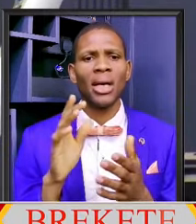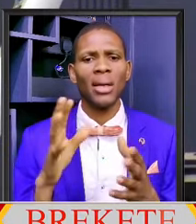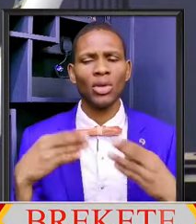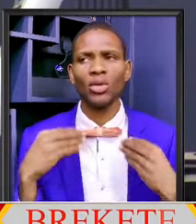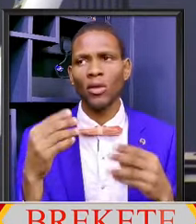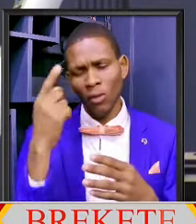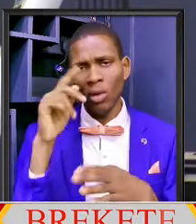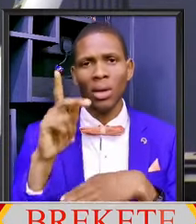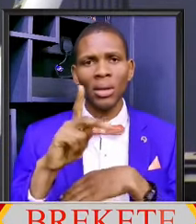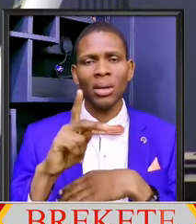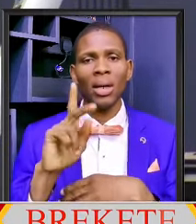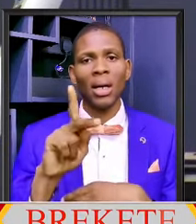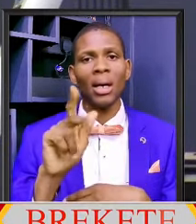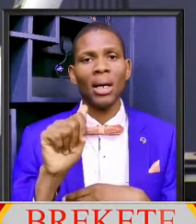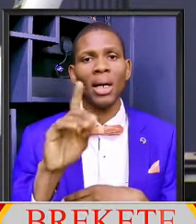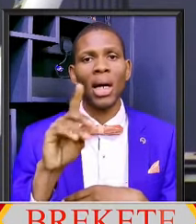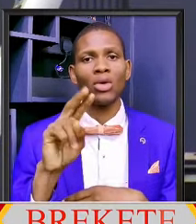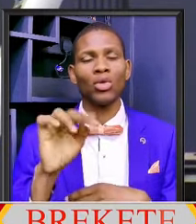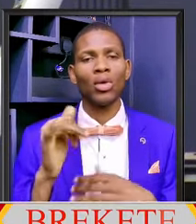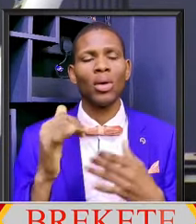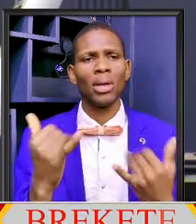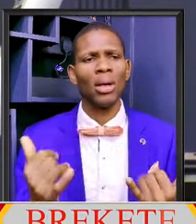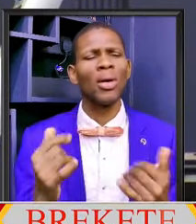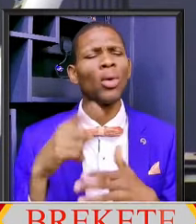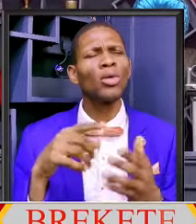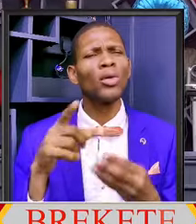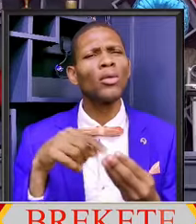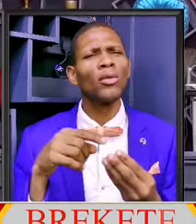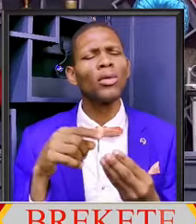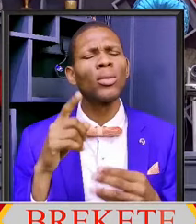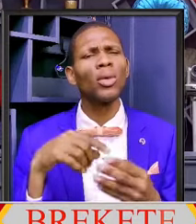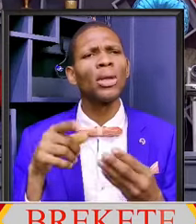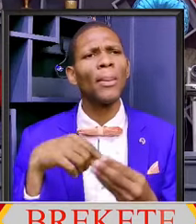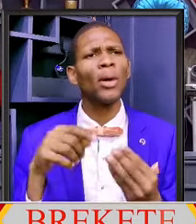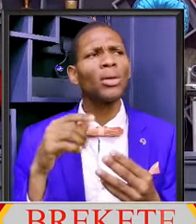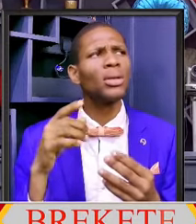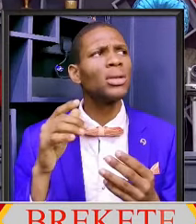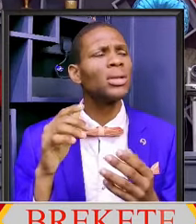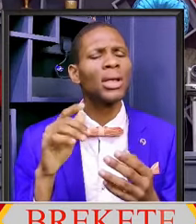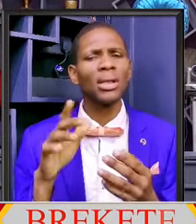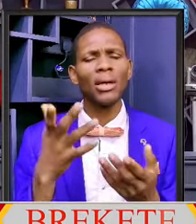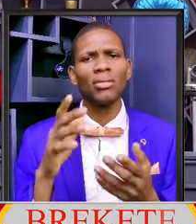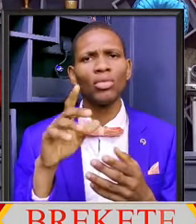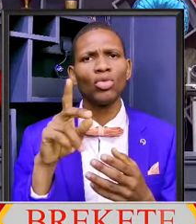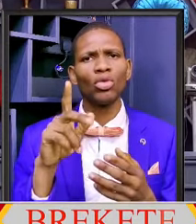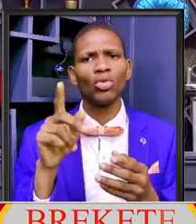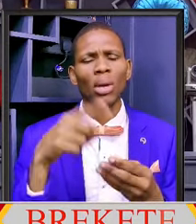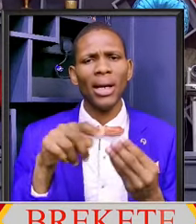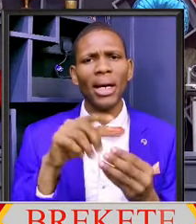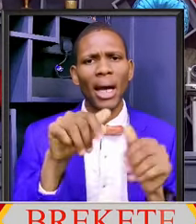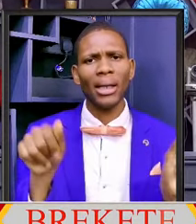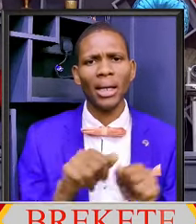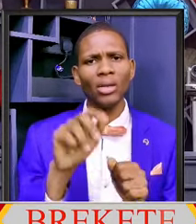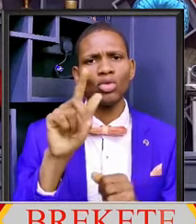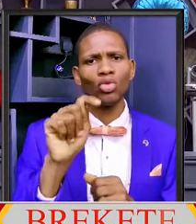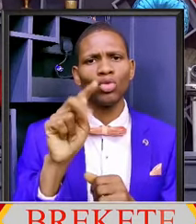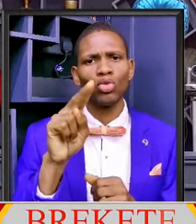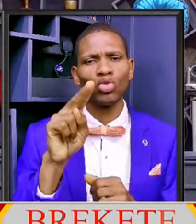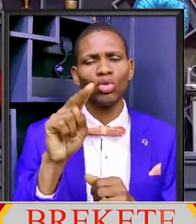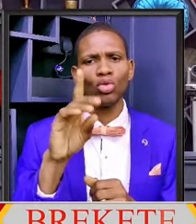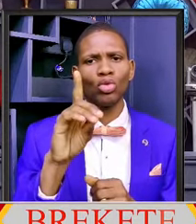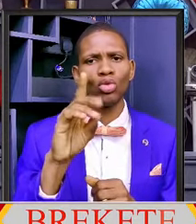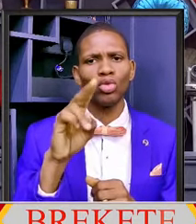now? What of this one where they to do Wadania Polytechnic? School of